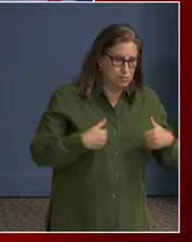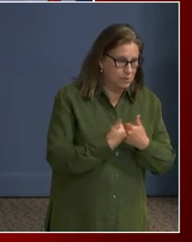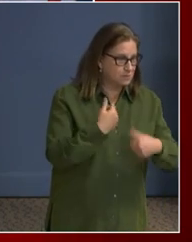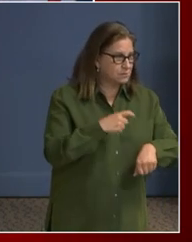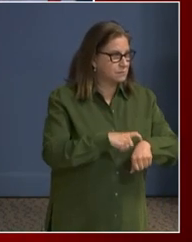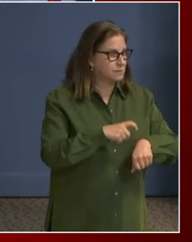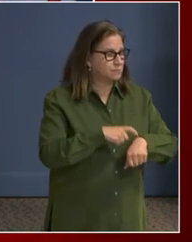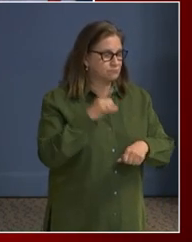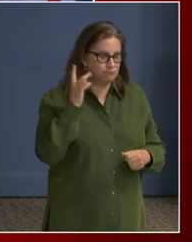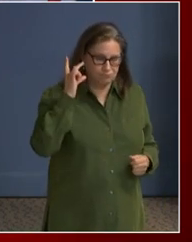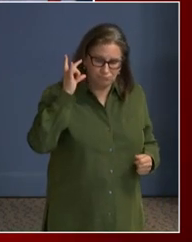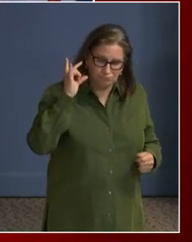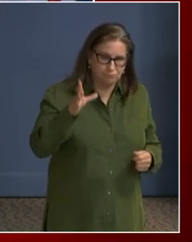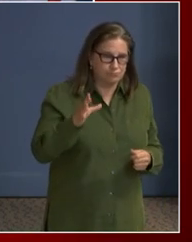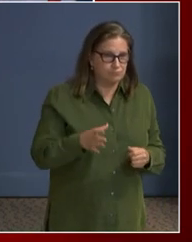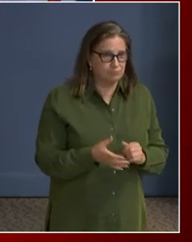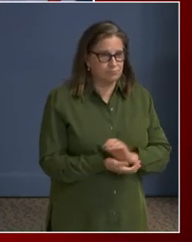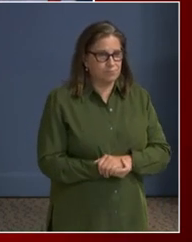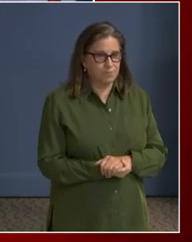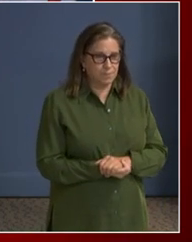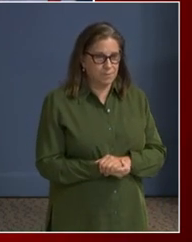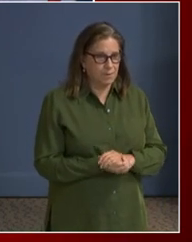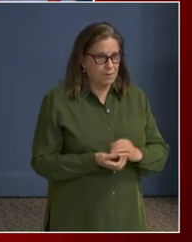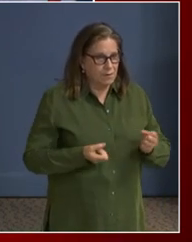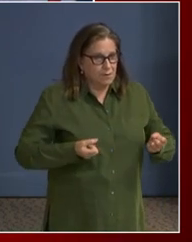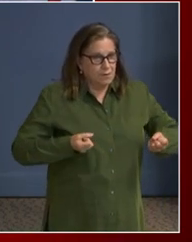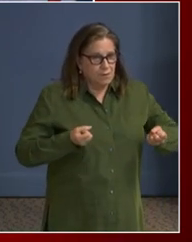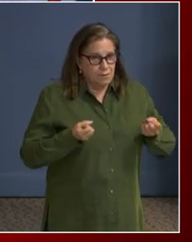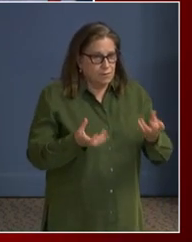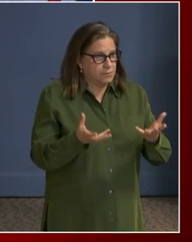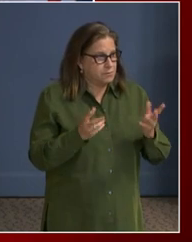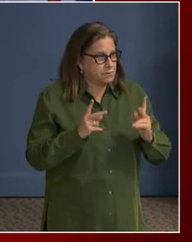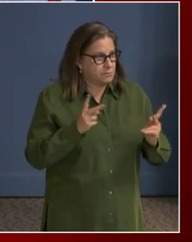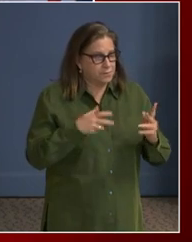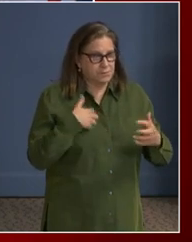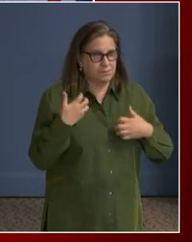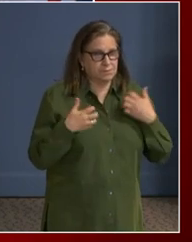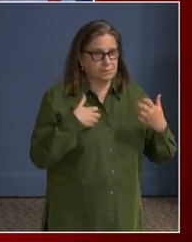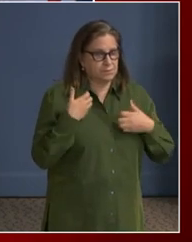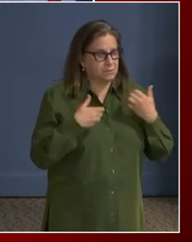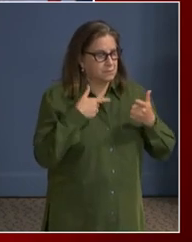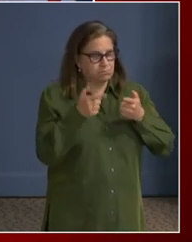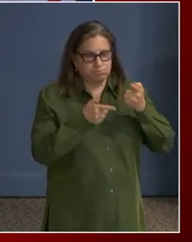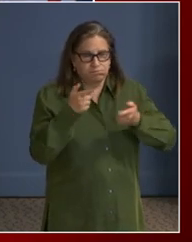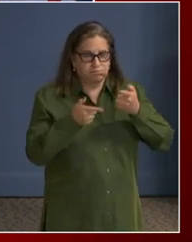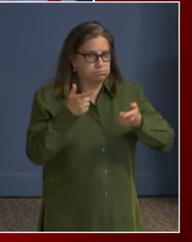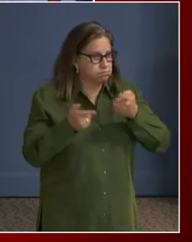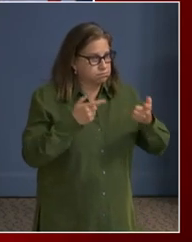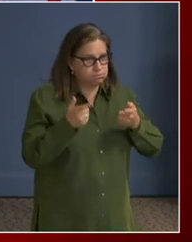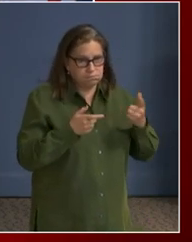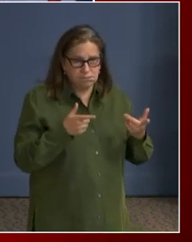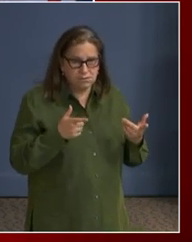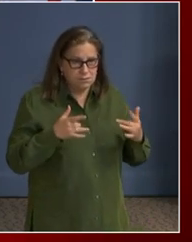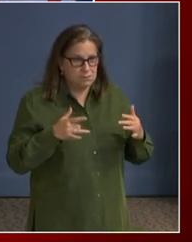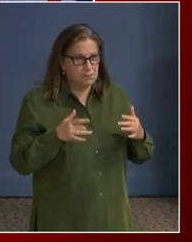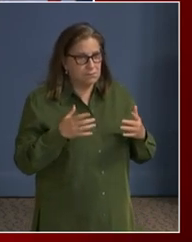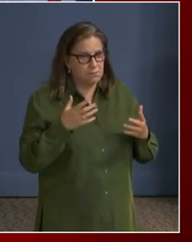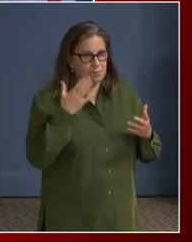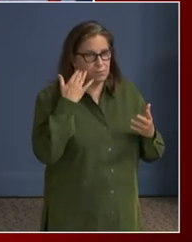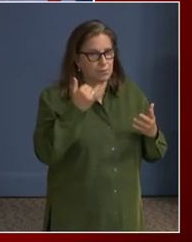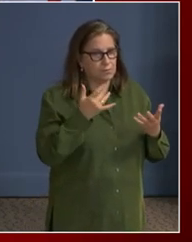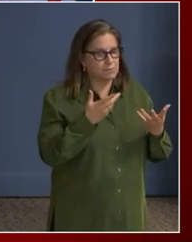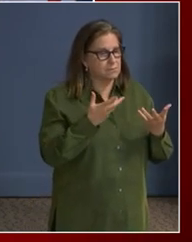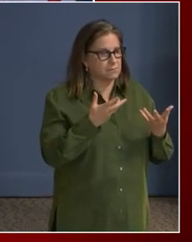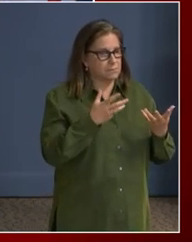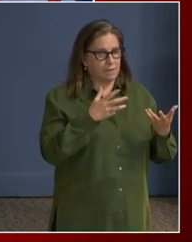uncertainties and things of that nature play a role. Access to firearms and just the social norms, the culture. And